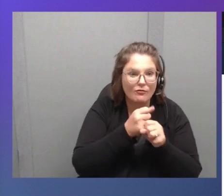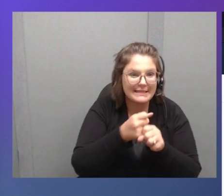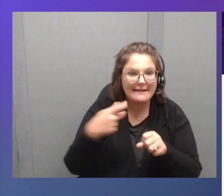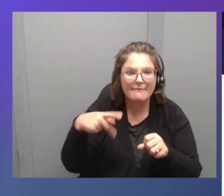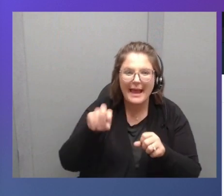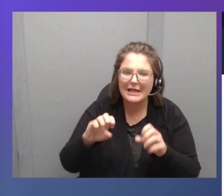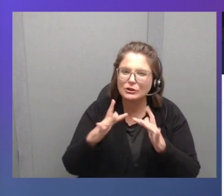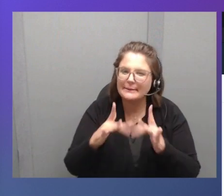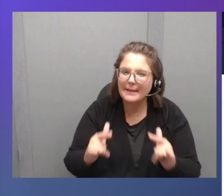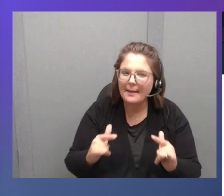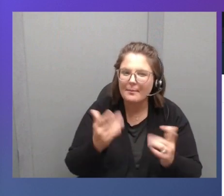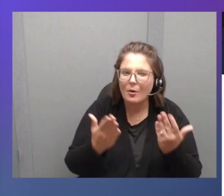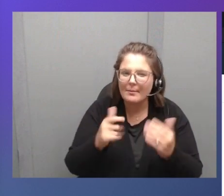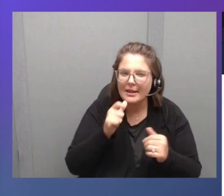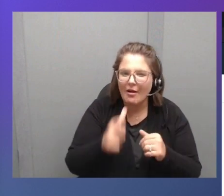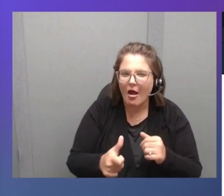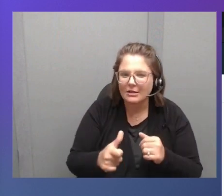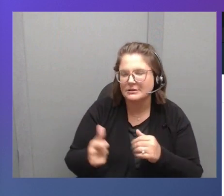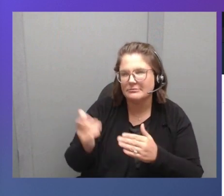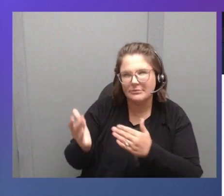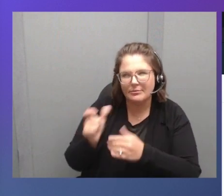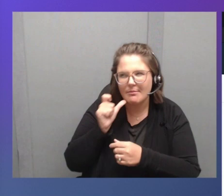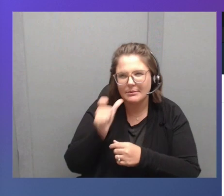time. Probably not, yeah.